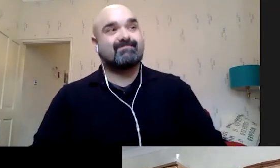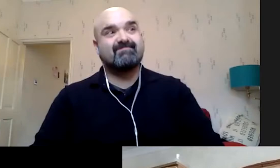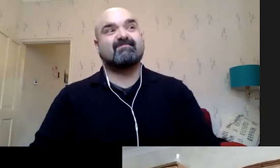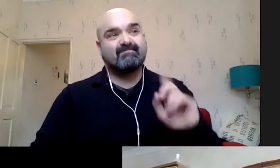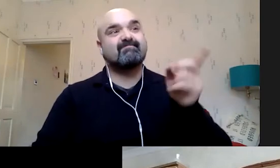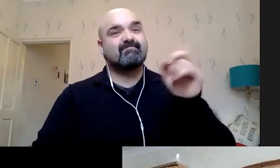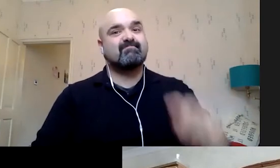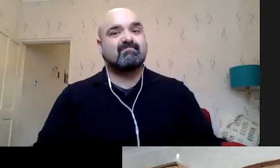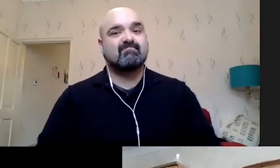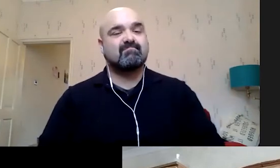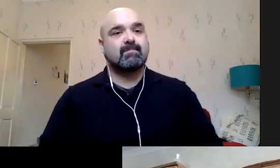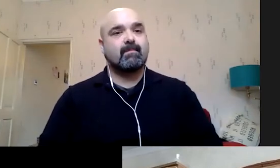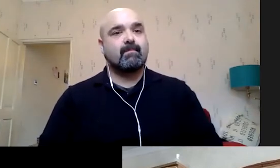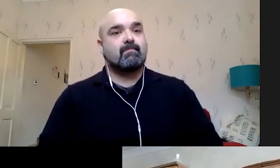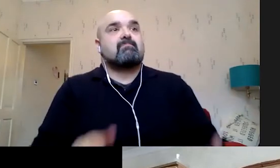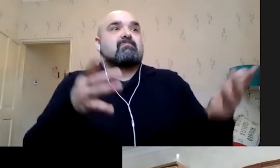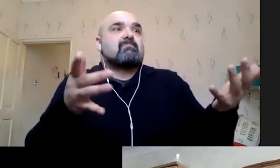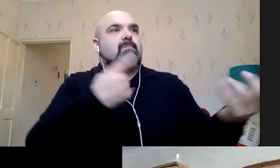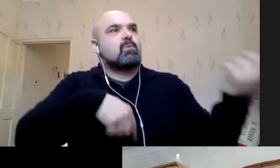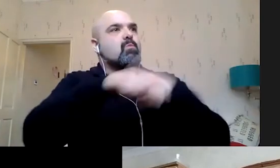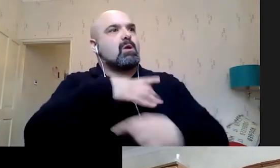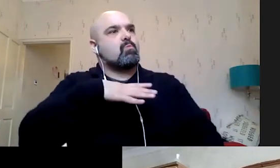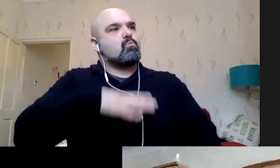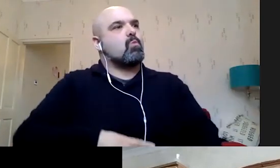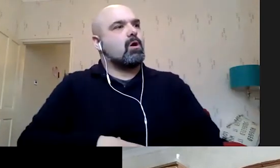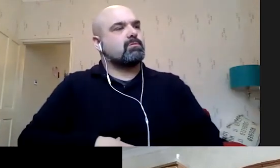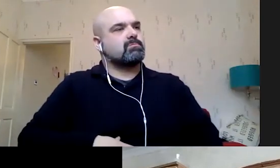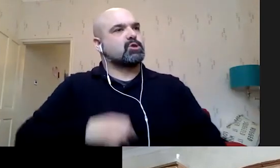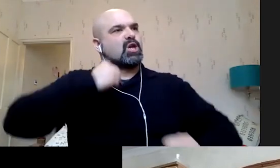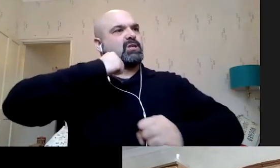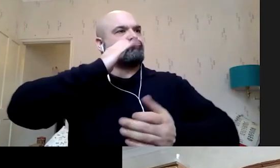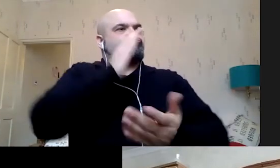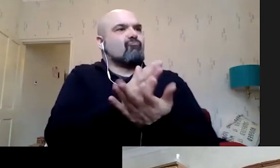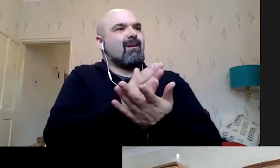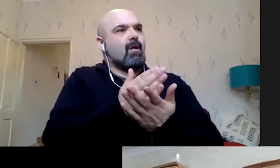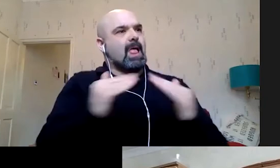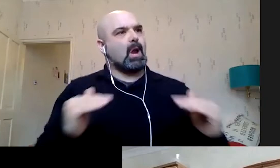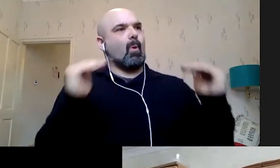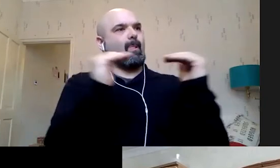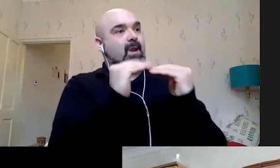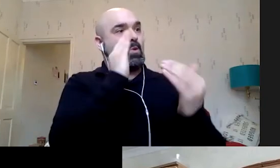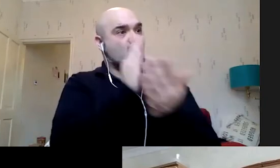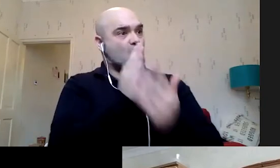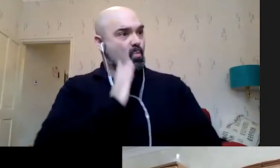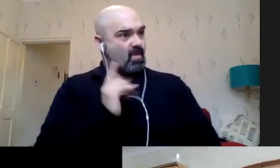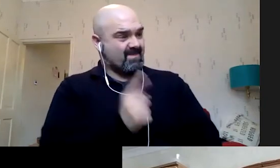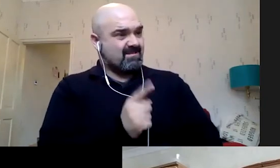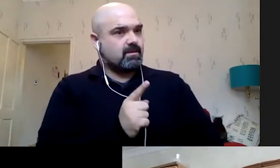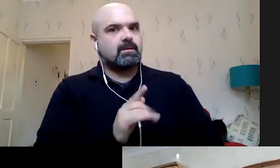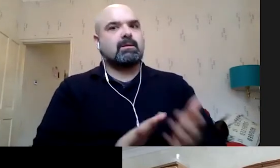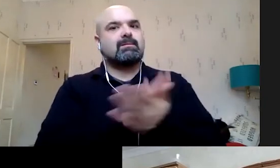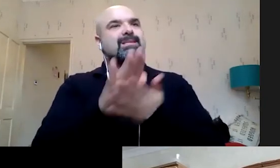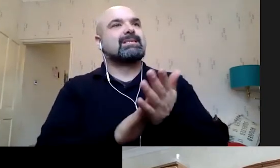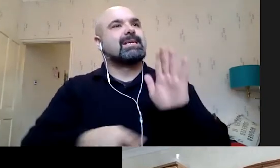Yeah. So, you know, if we want to get to a stage where there is genuine equality, then it is about, it's tackling those negatives,